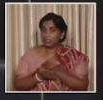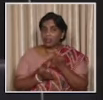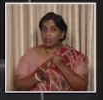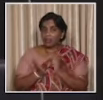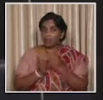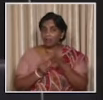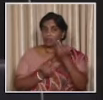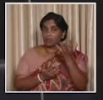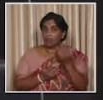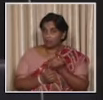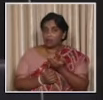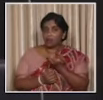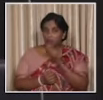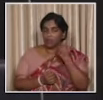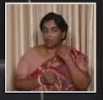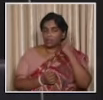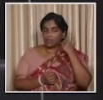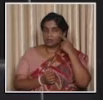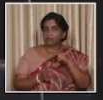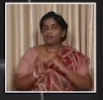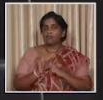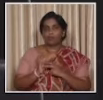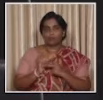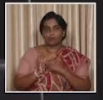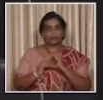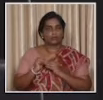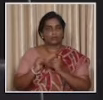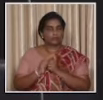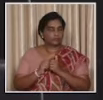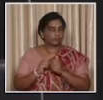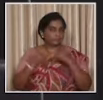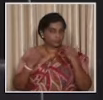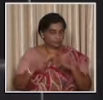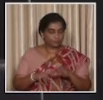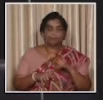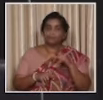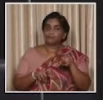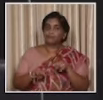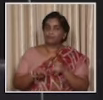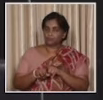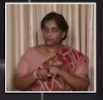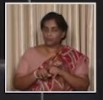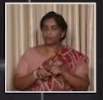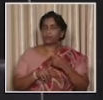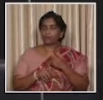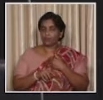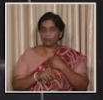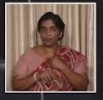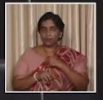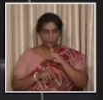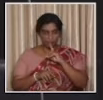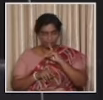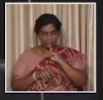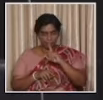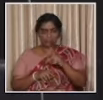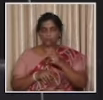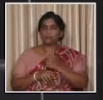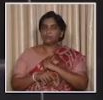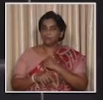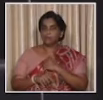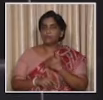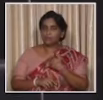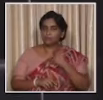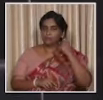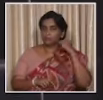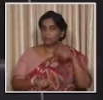these projects. Similarly, I would like to also talk about, now it's time that I think our country is in a situation